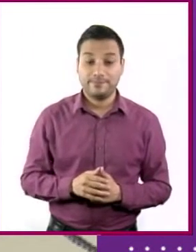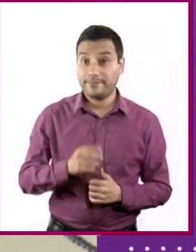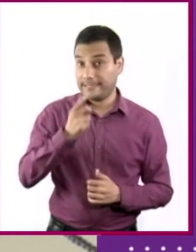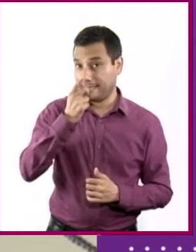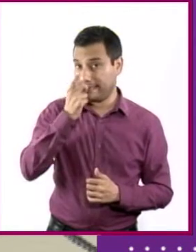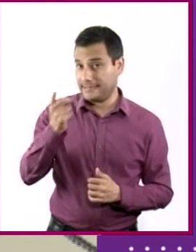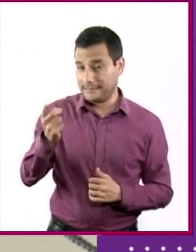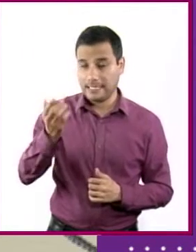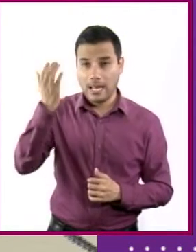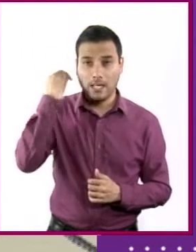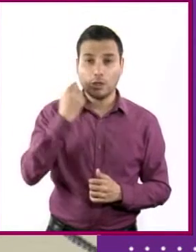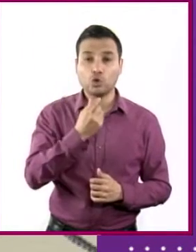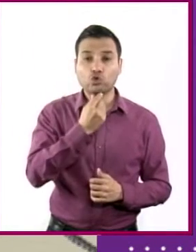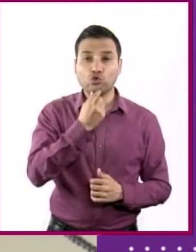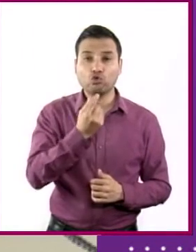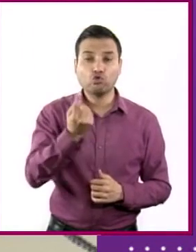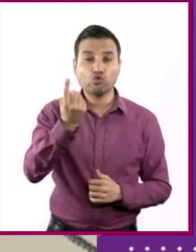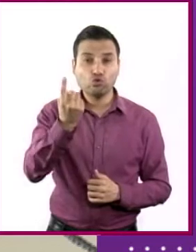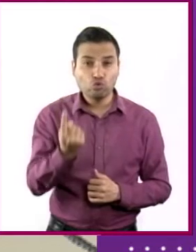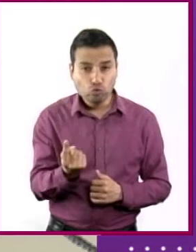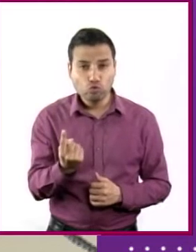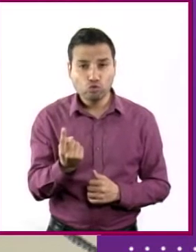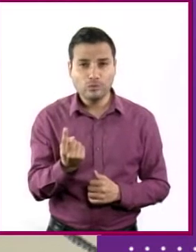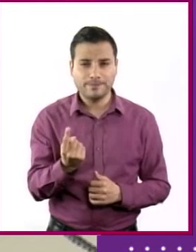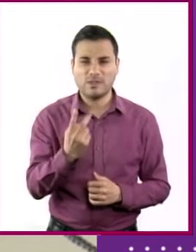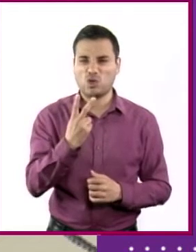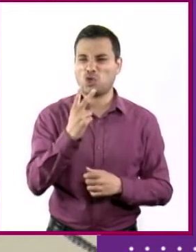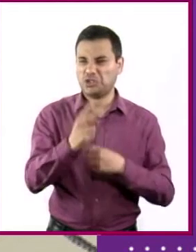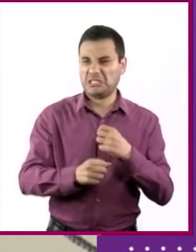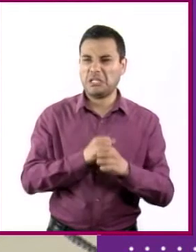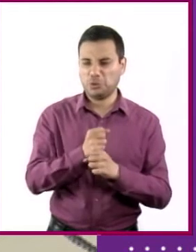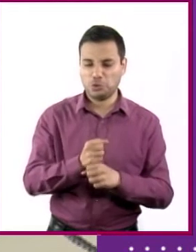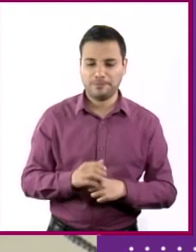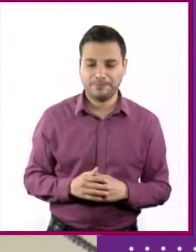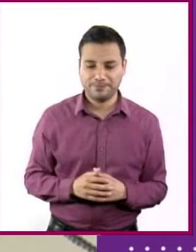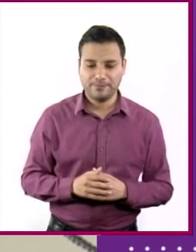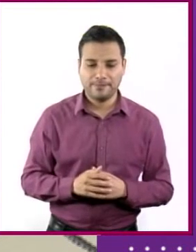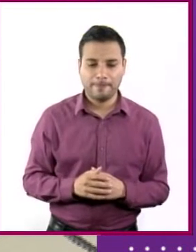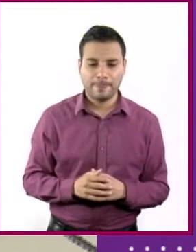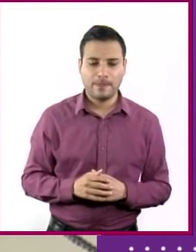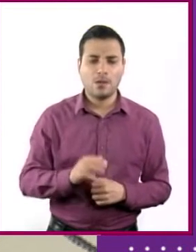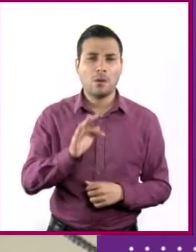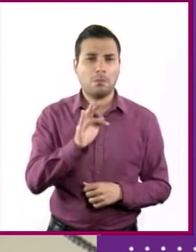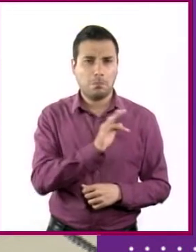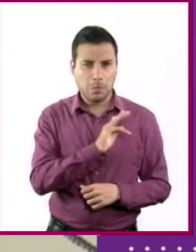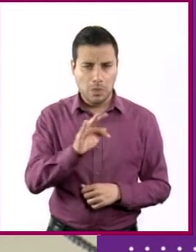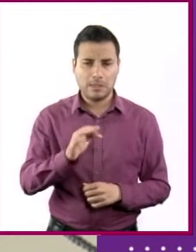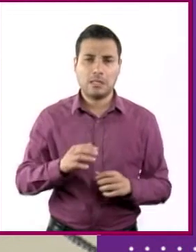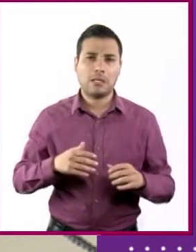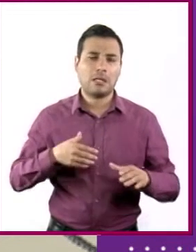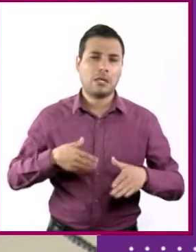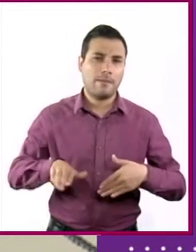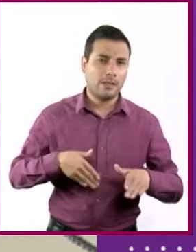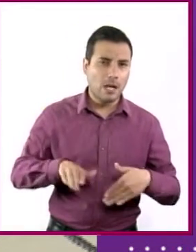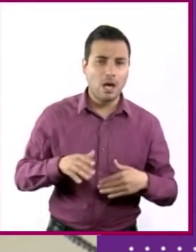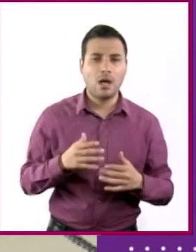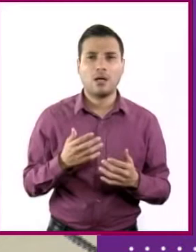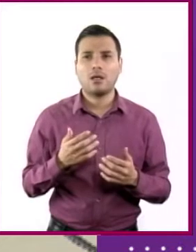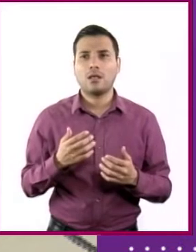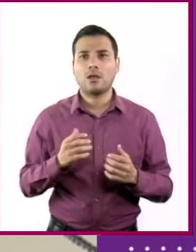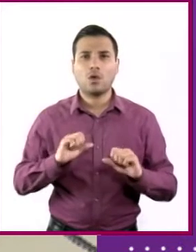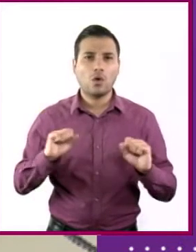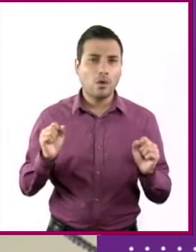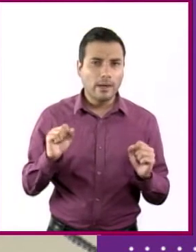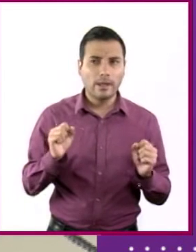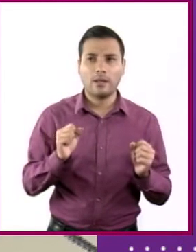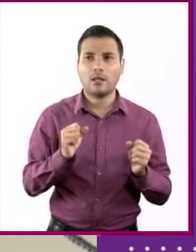Memo was a little boy. He was 2 years old. He could walk and run and play with older